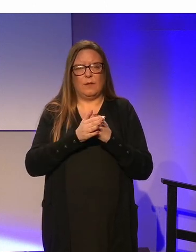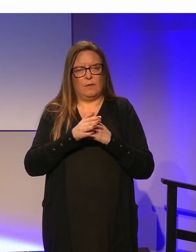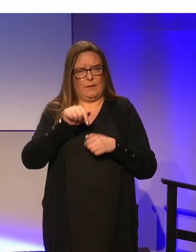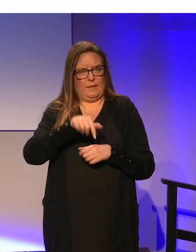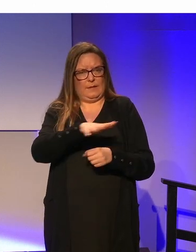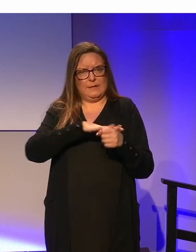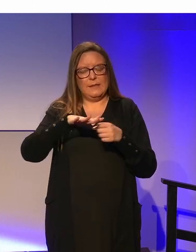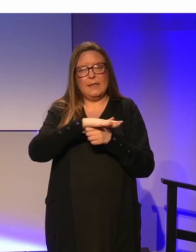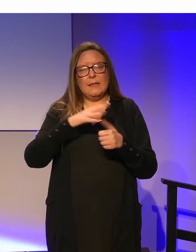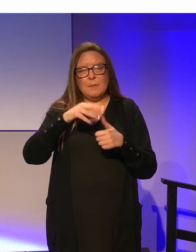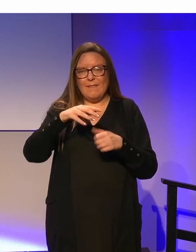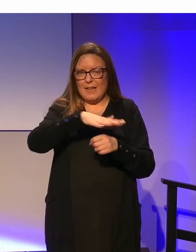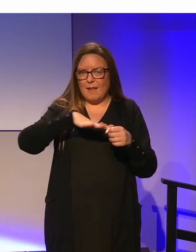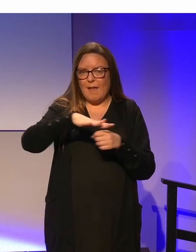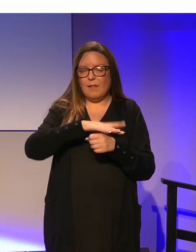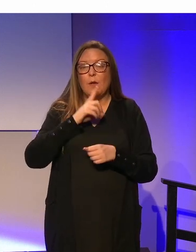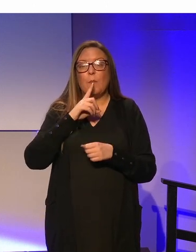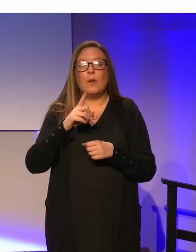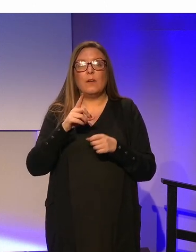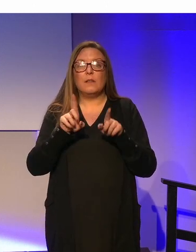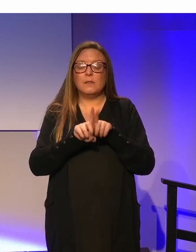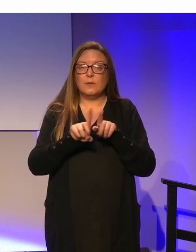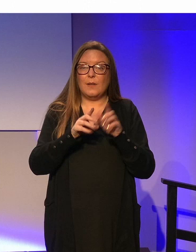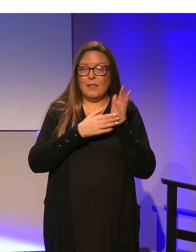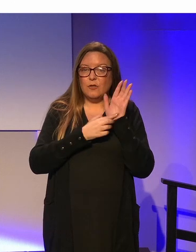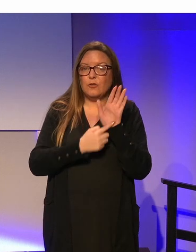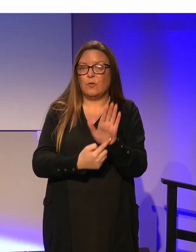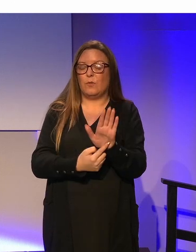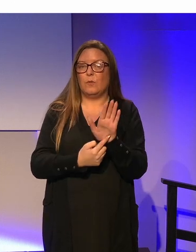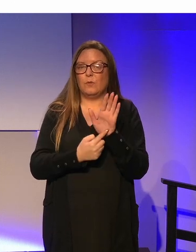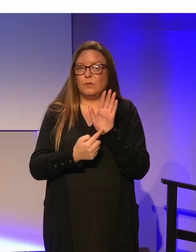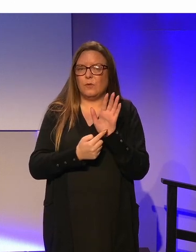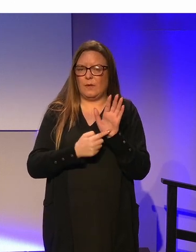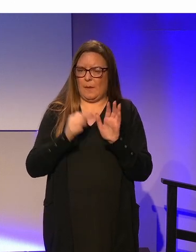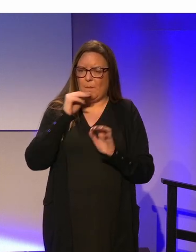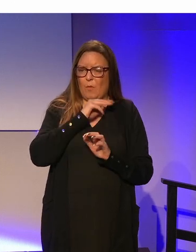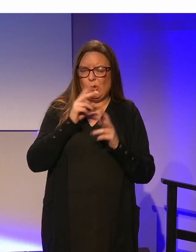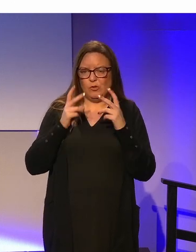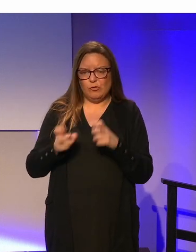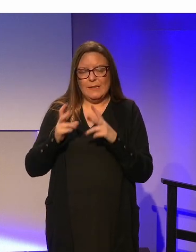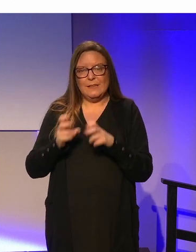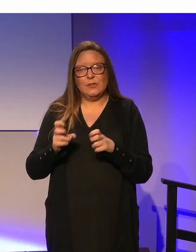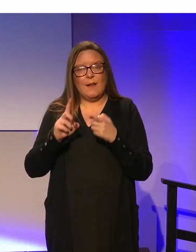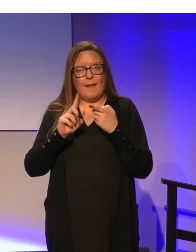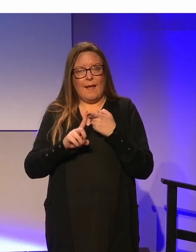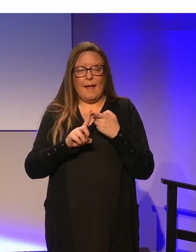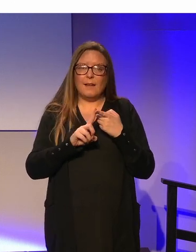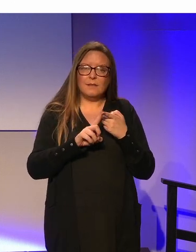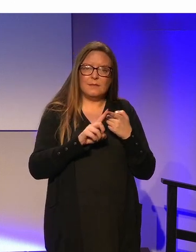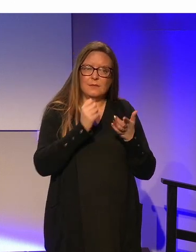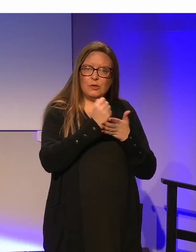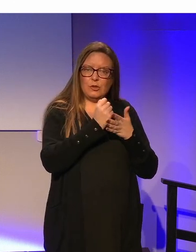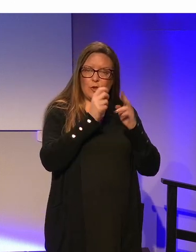in this area. However, it also highlights, for me, the importance of the research or study visit. I mean, there's